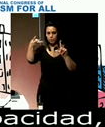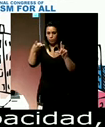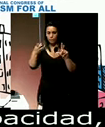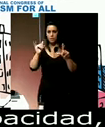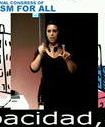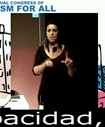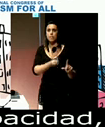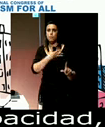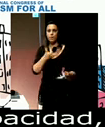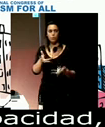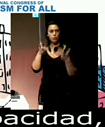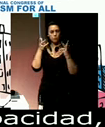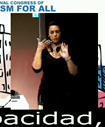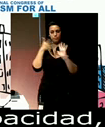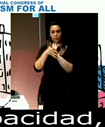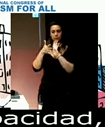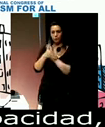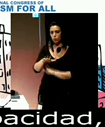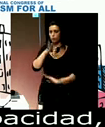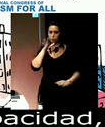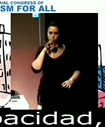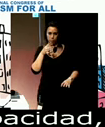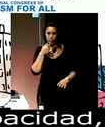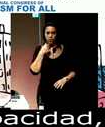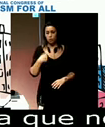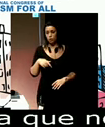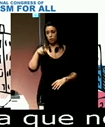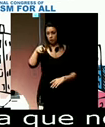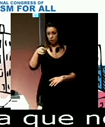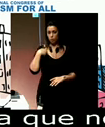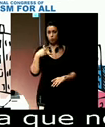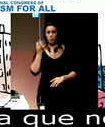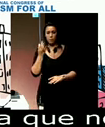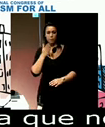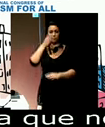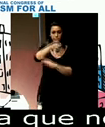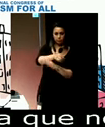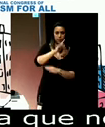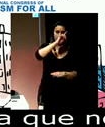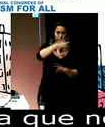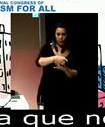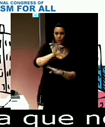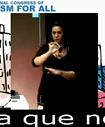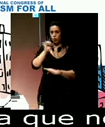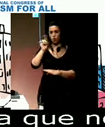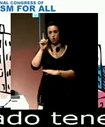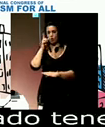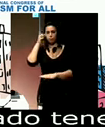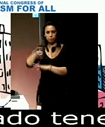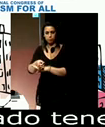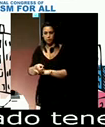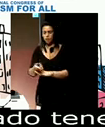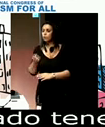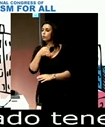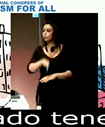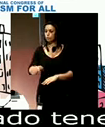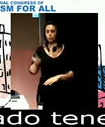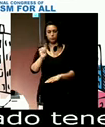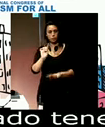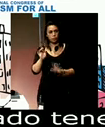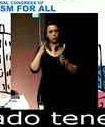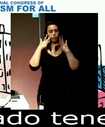of freedom. I mean, we don't tell anybody where they have to go